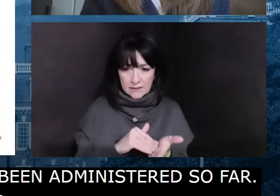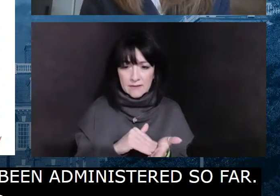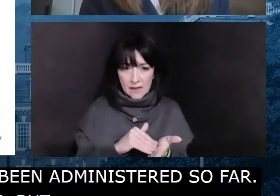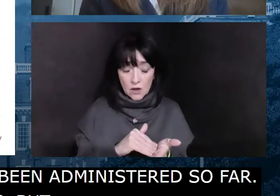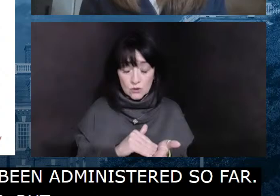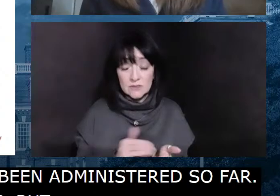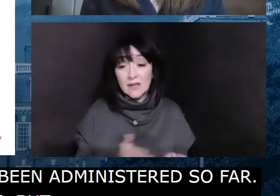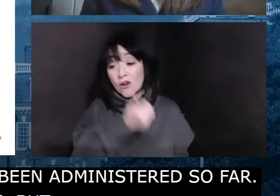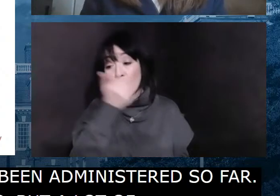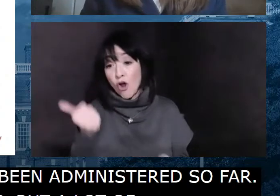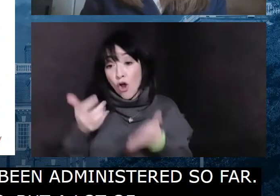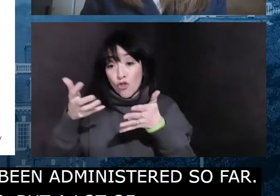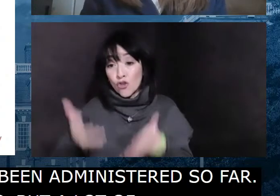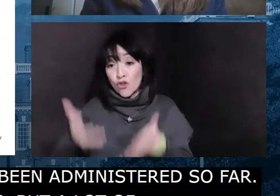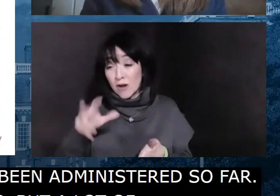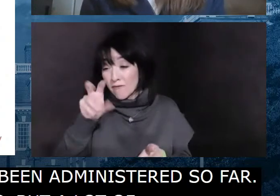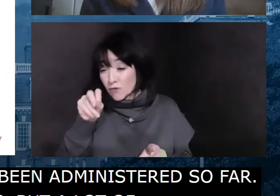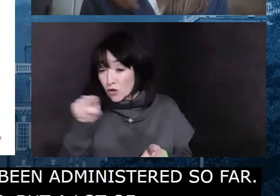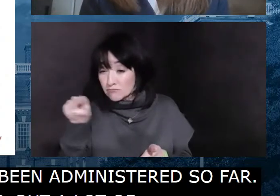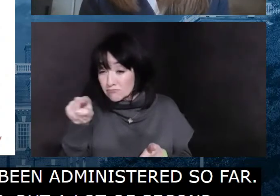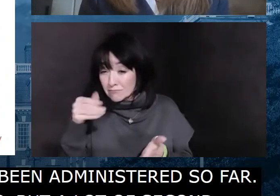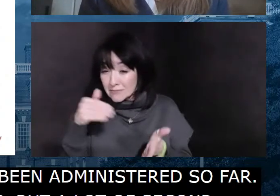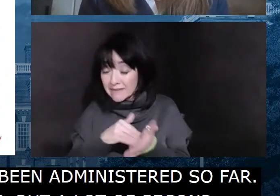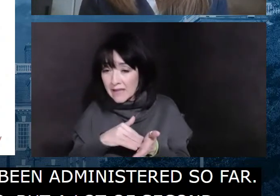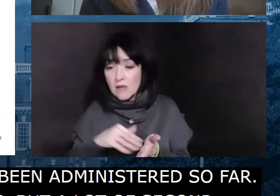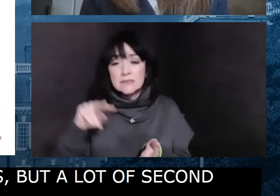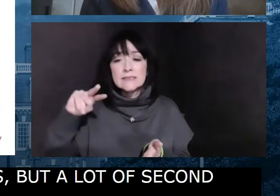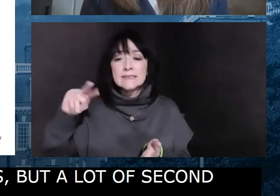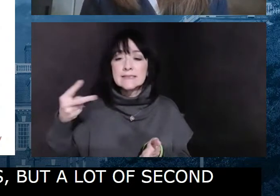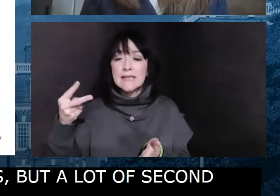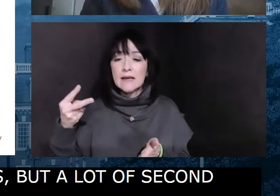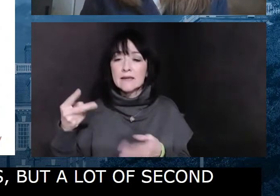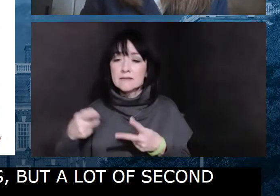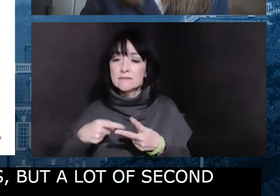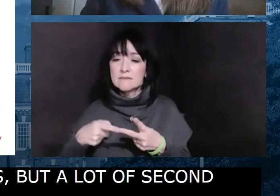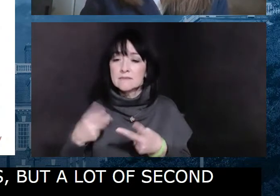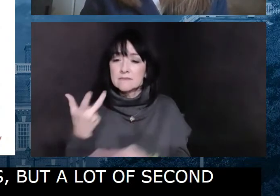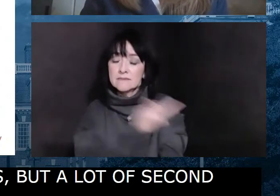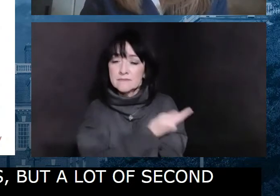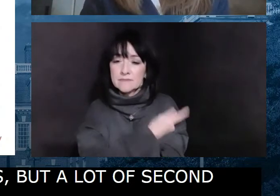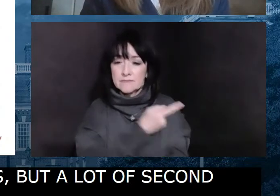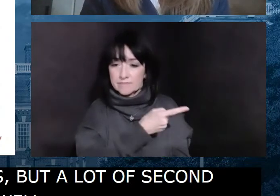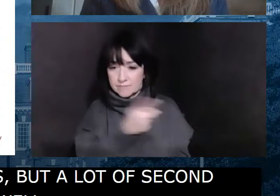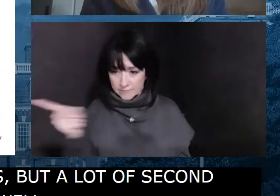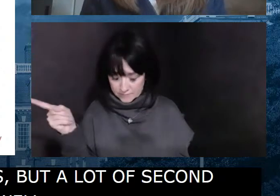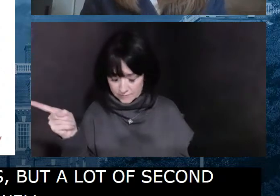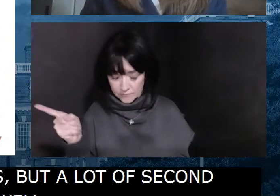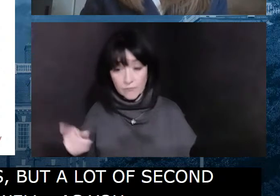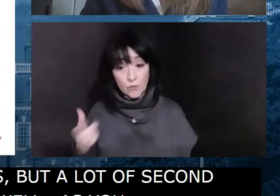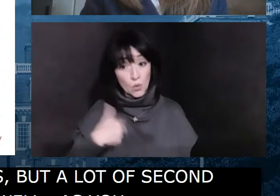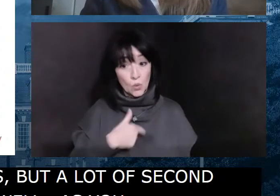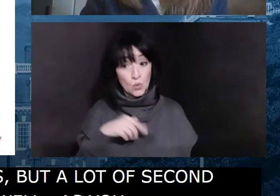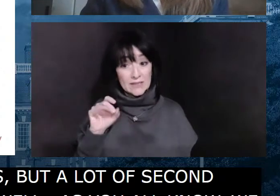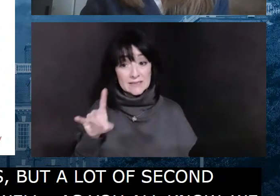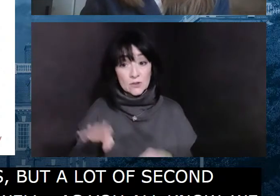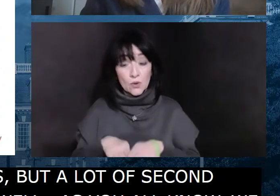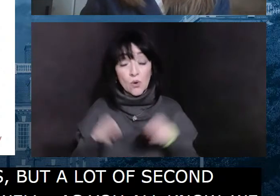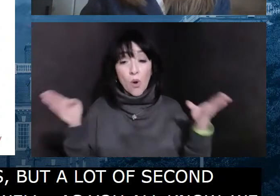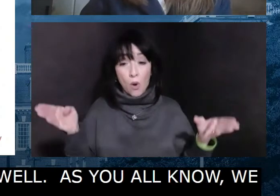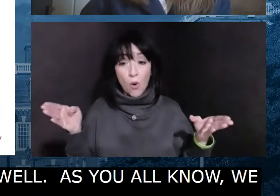well. As you all know, we opened a wait list for those 65 and up on January